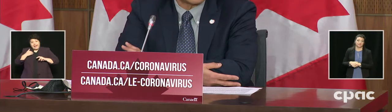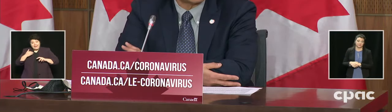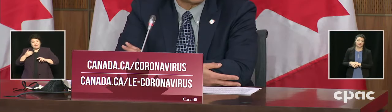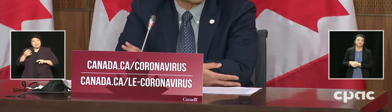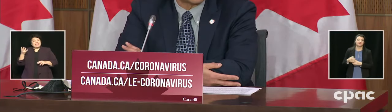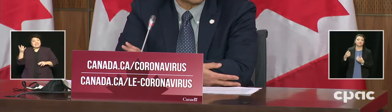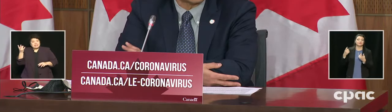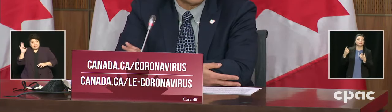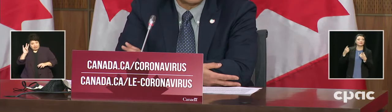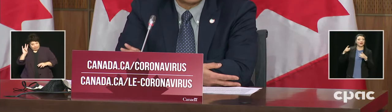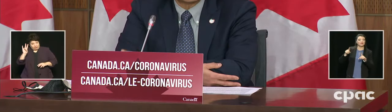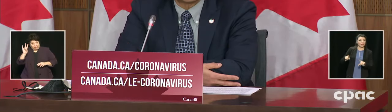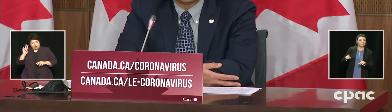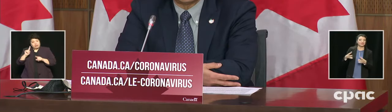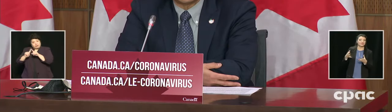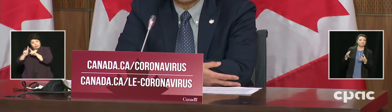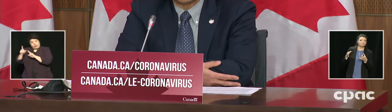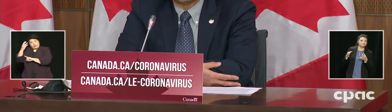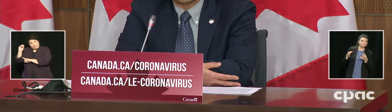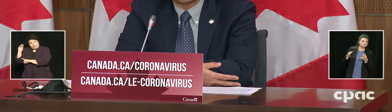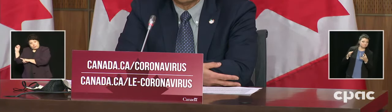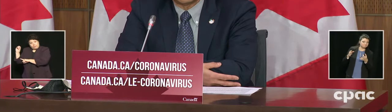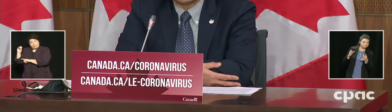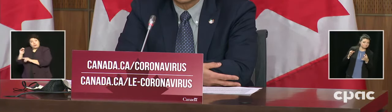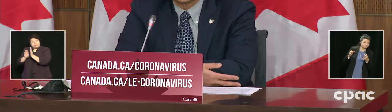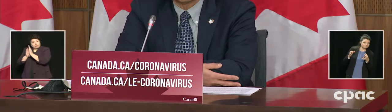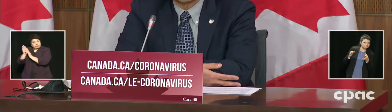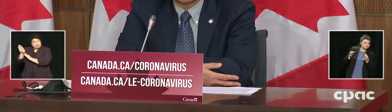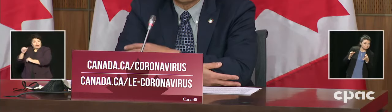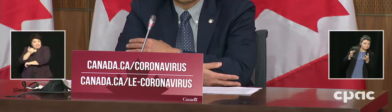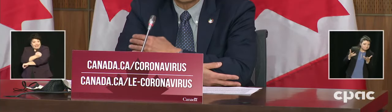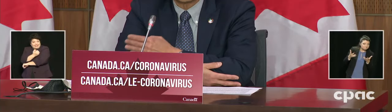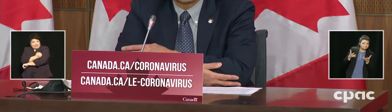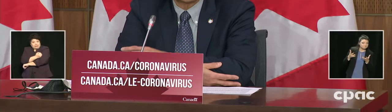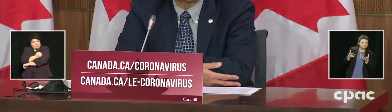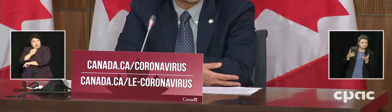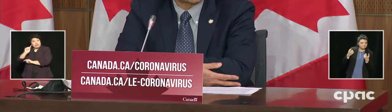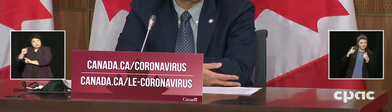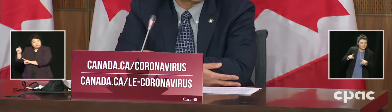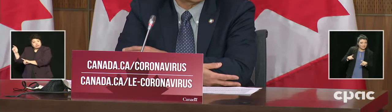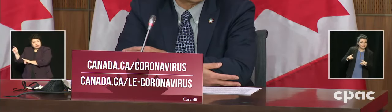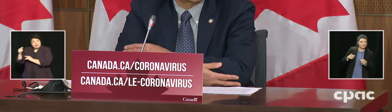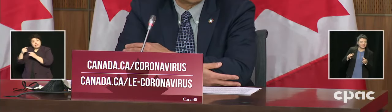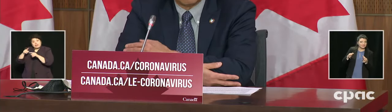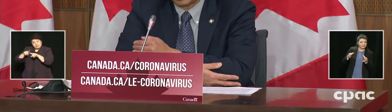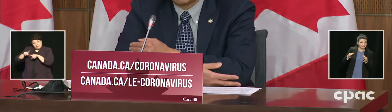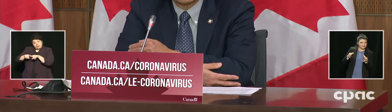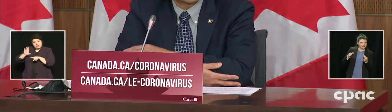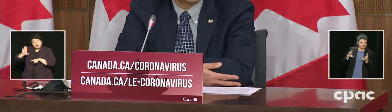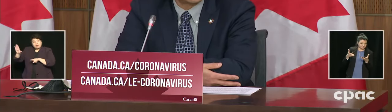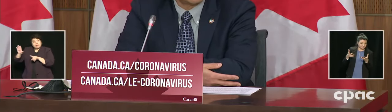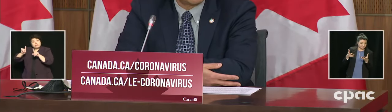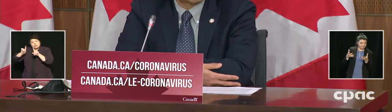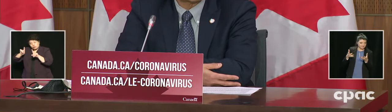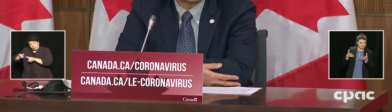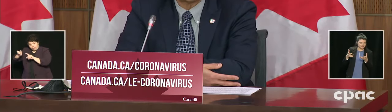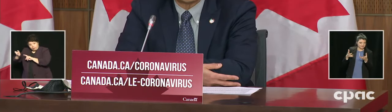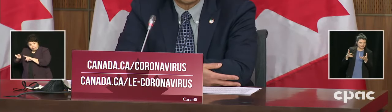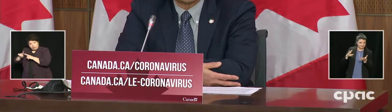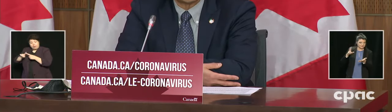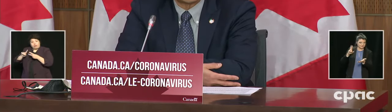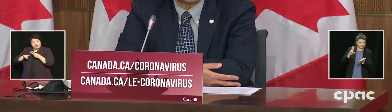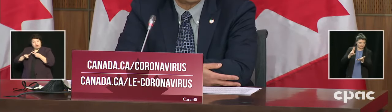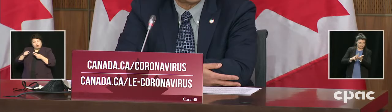vaccine candidates in total. And certainly the initial results of trials or what phase they're in are also